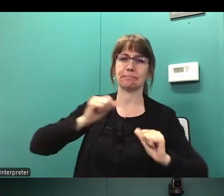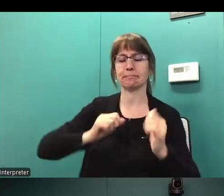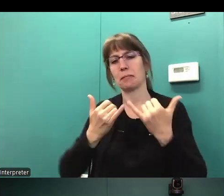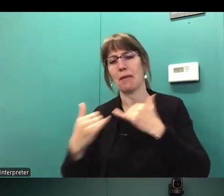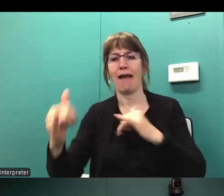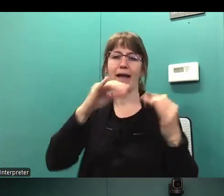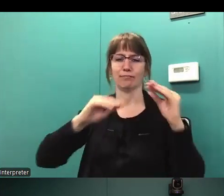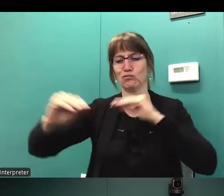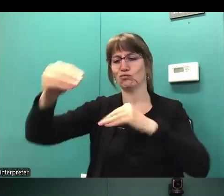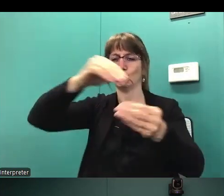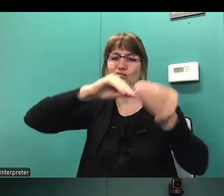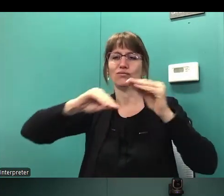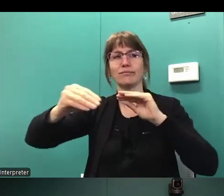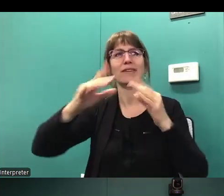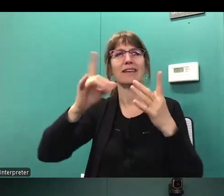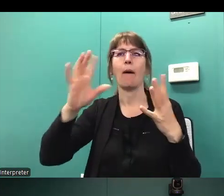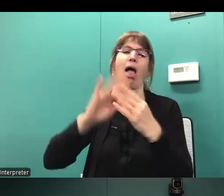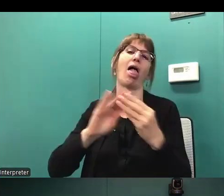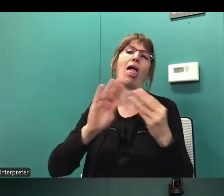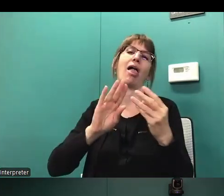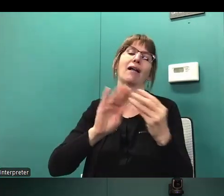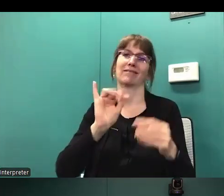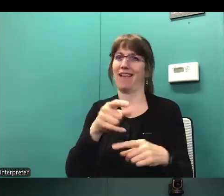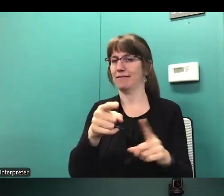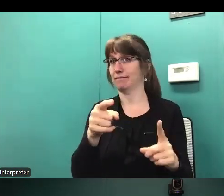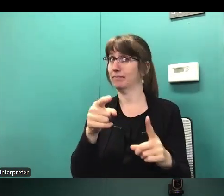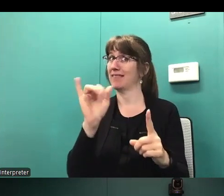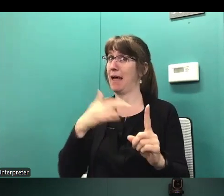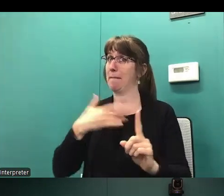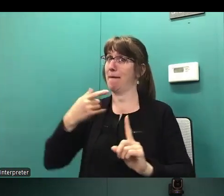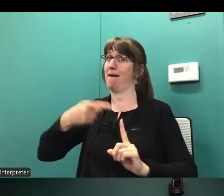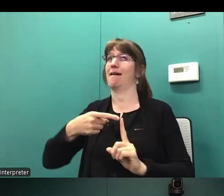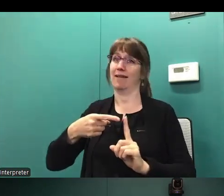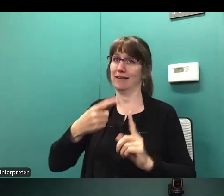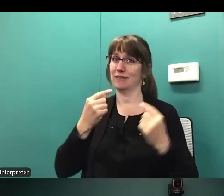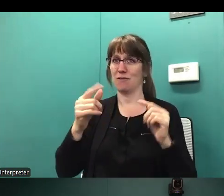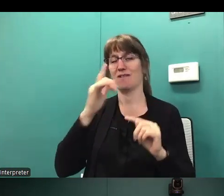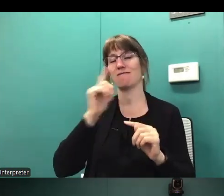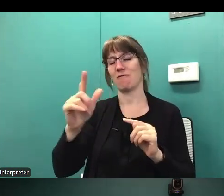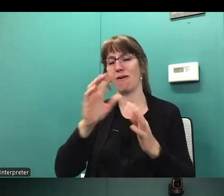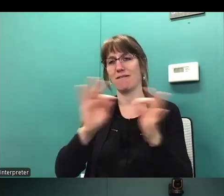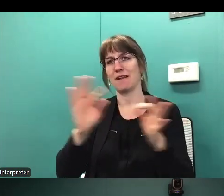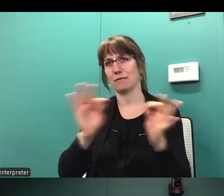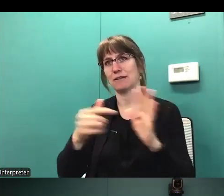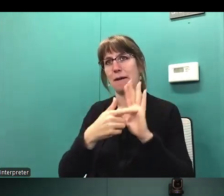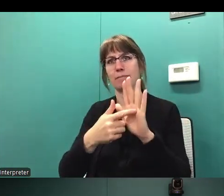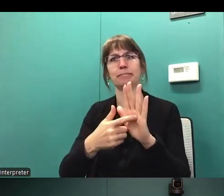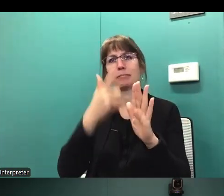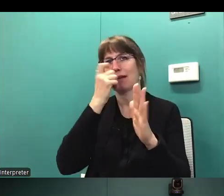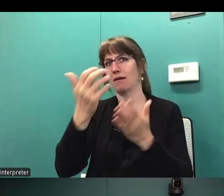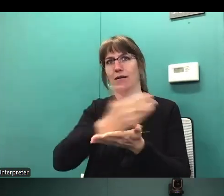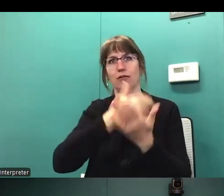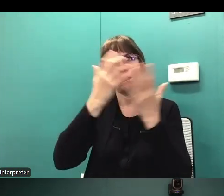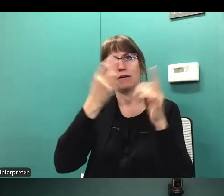family, and they will just talk with that. That's So that's wonderful. kind of been my go-to toy for language sense. I've gotten so much with that. If you take something